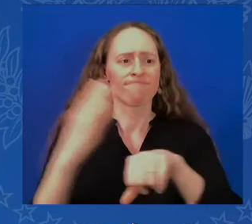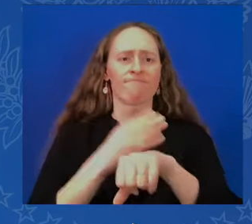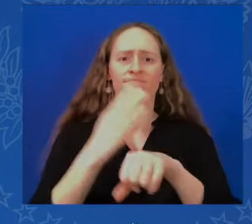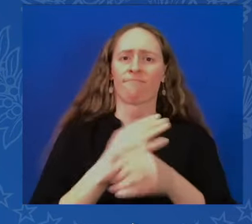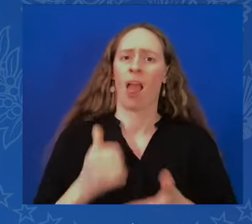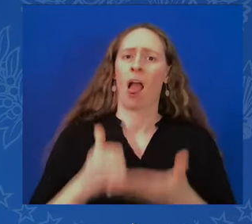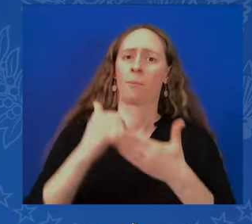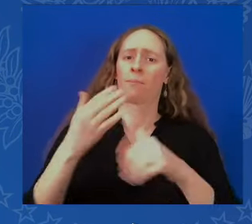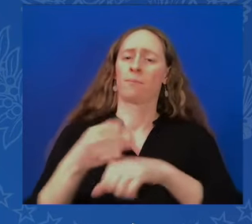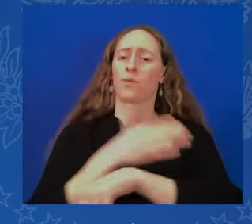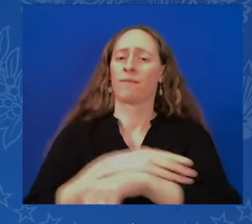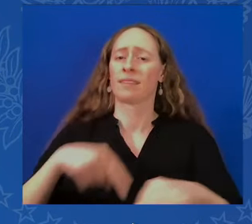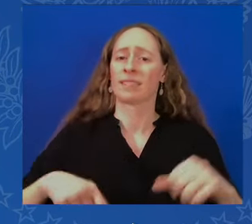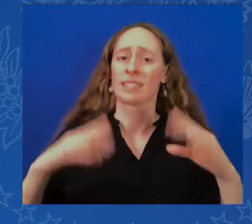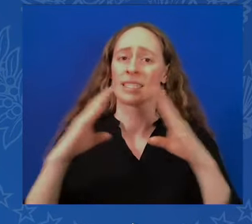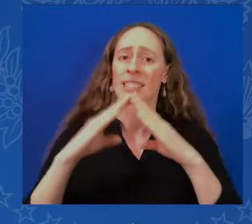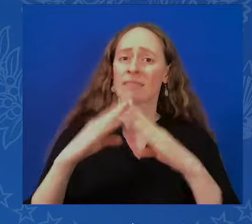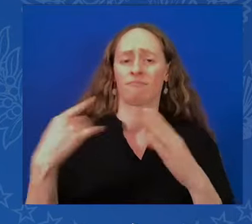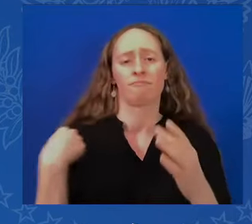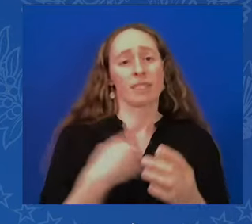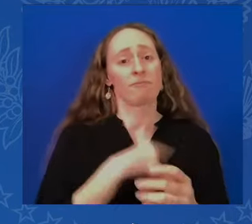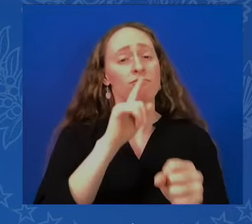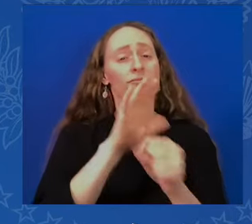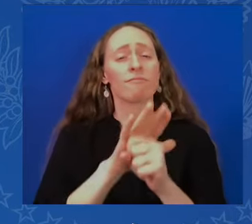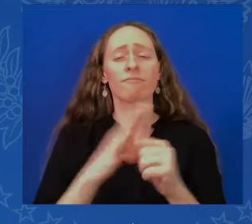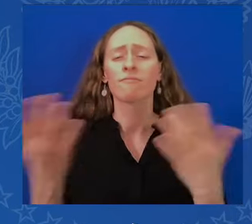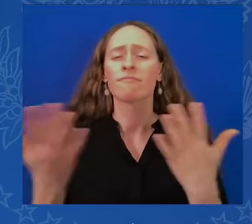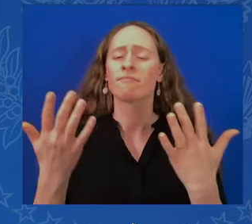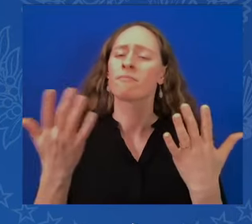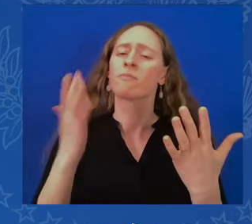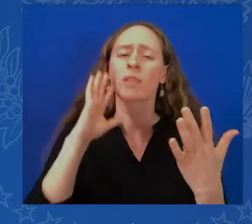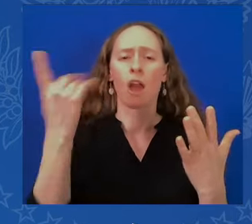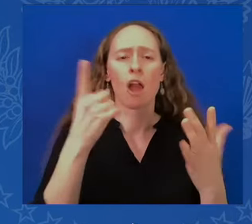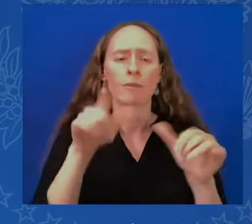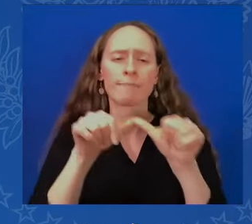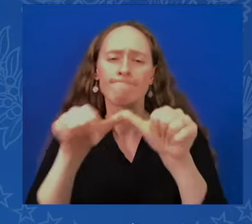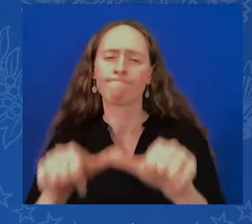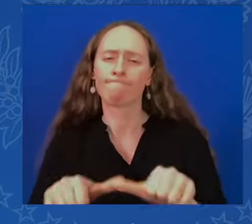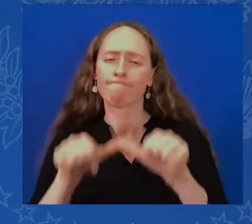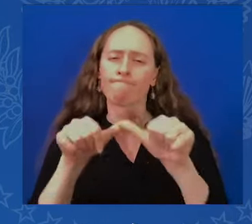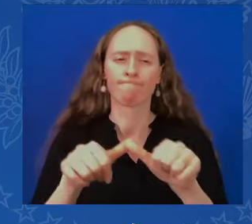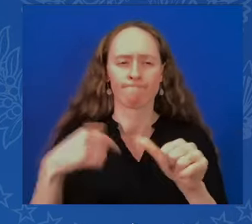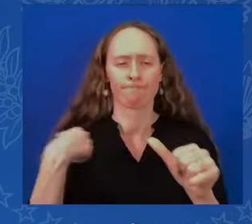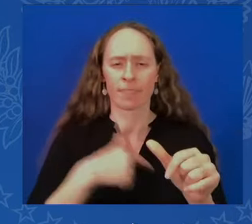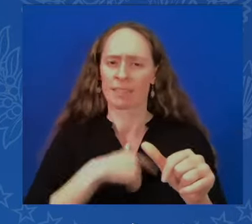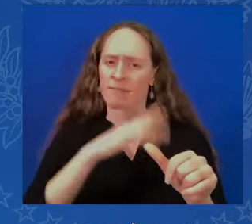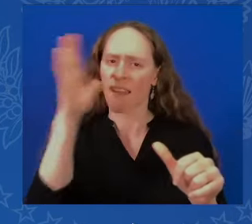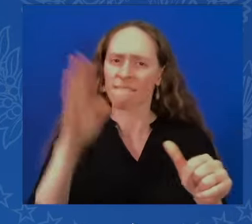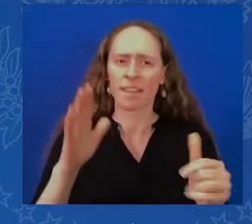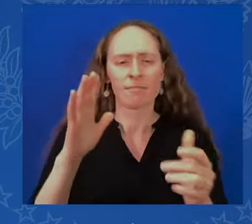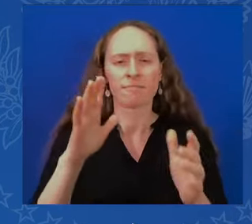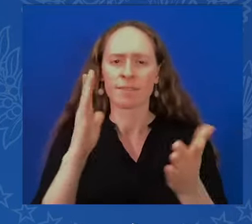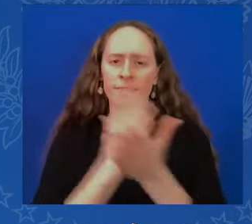Carlos said, until the cement has dried and the entirety of a new bridge, a new bridge.